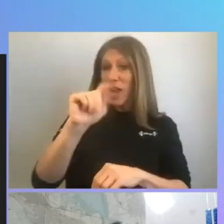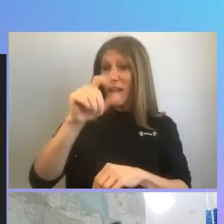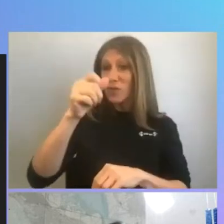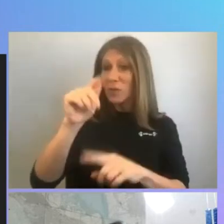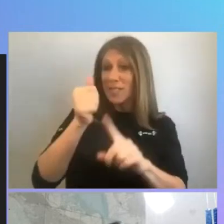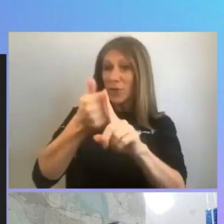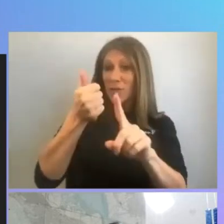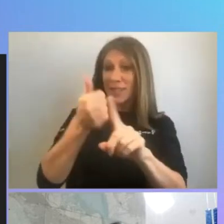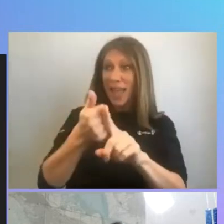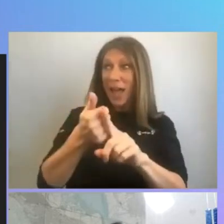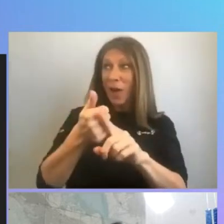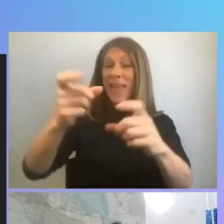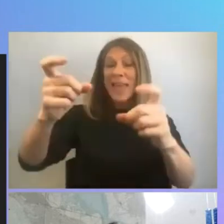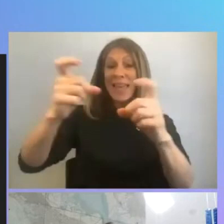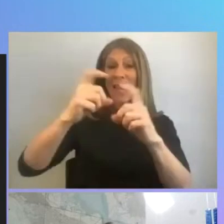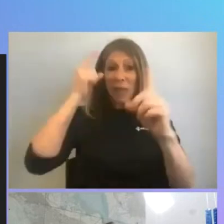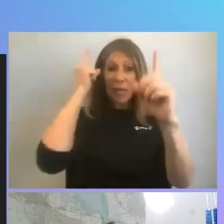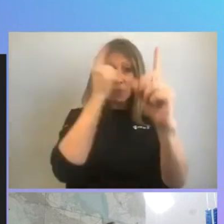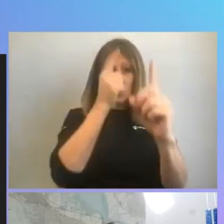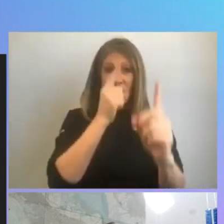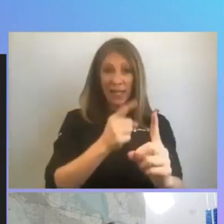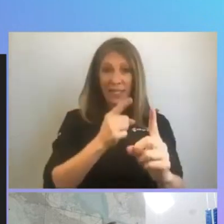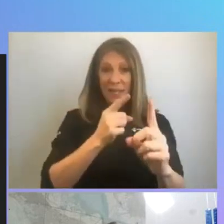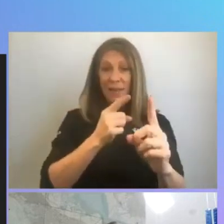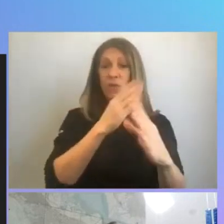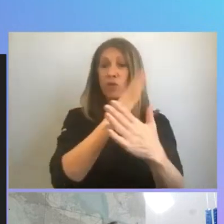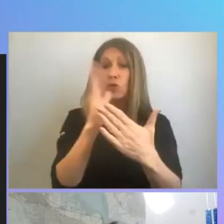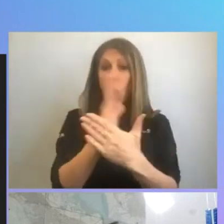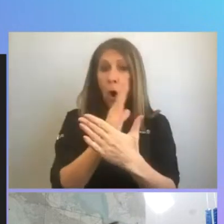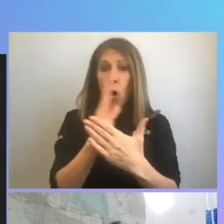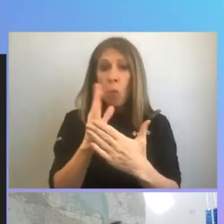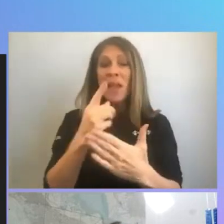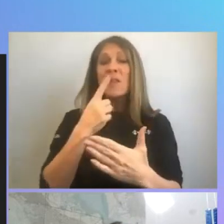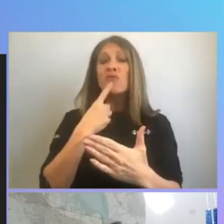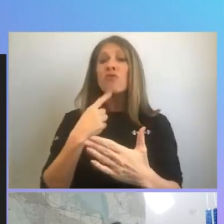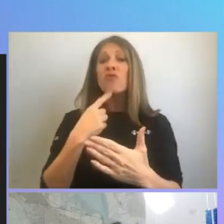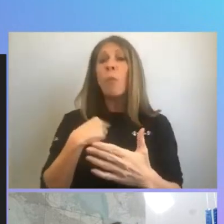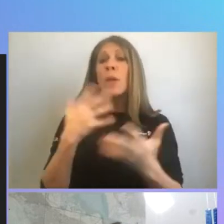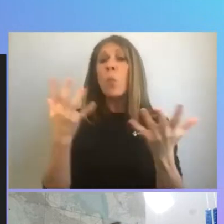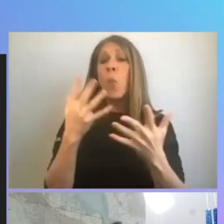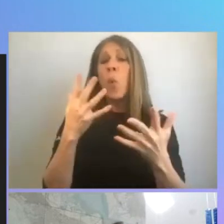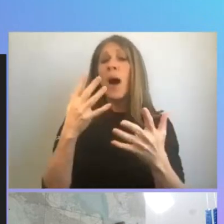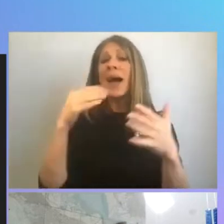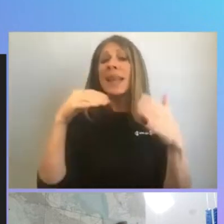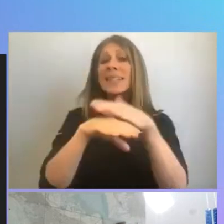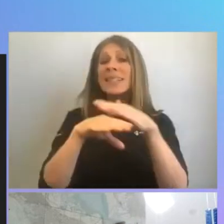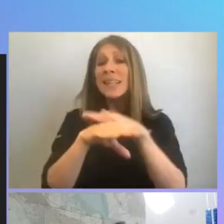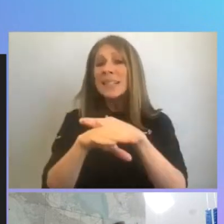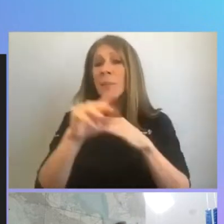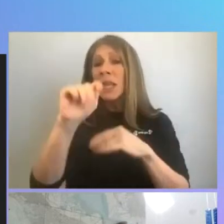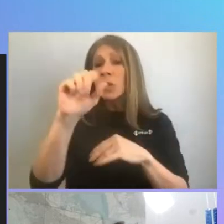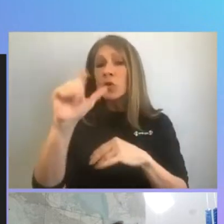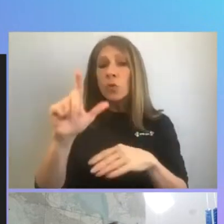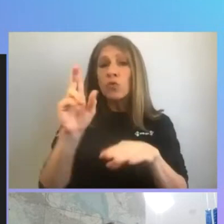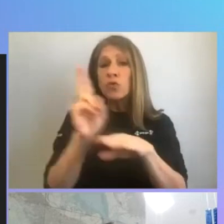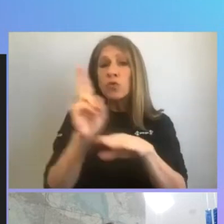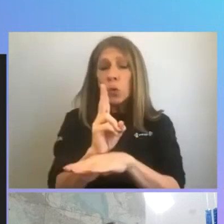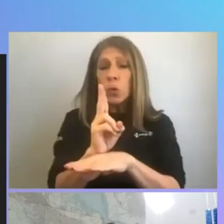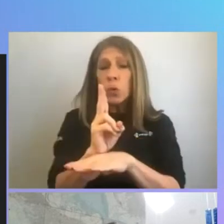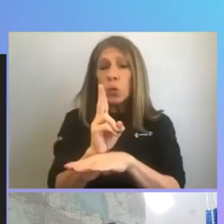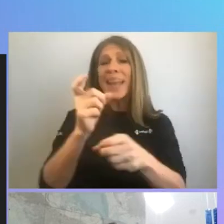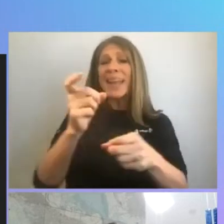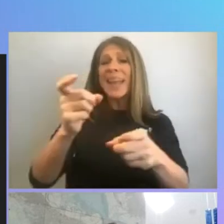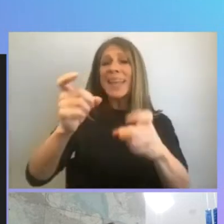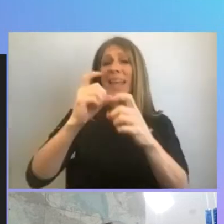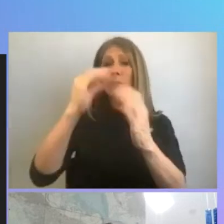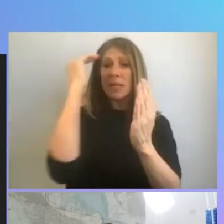It gave me an objective, it gave me scope, it told me what assistive technology tools to use, and it gave me numbered